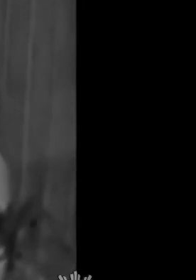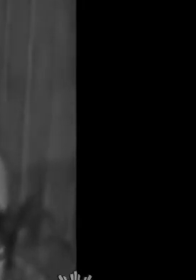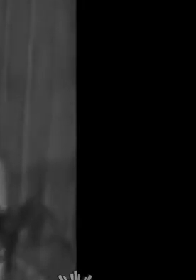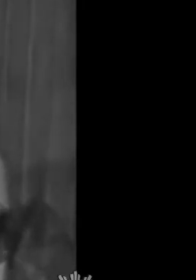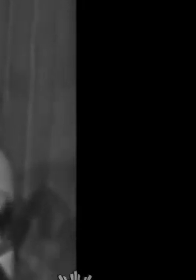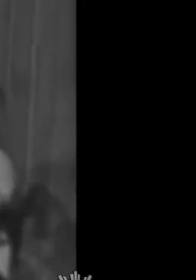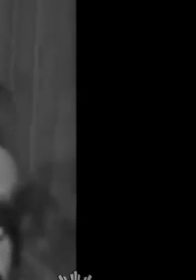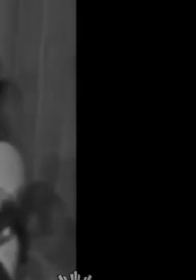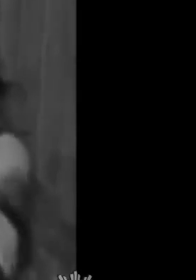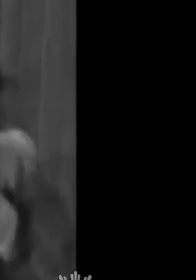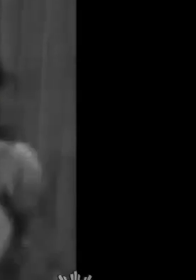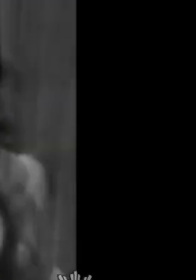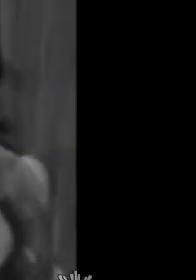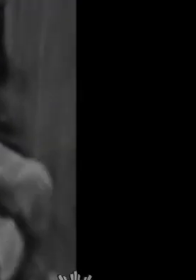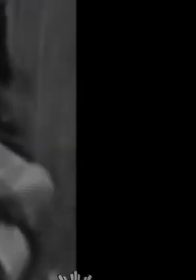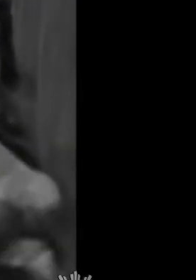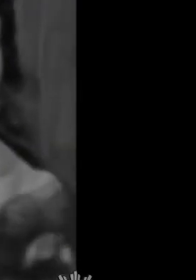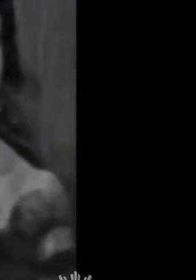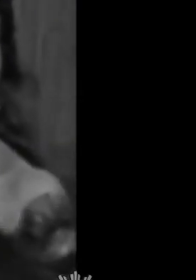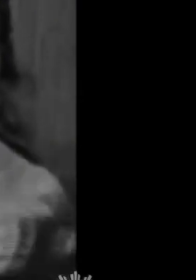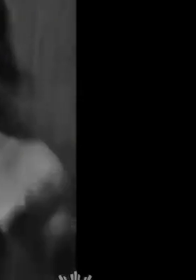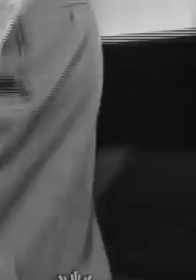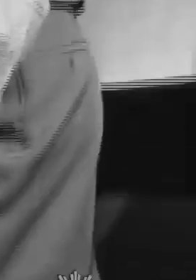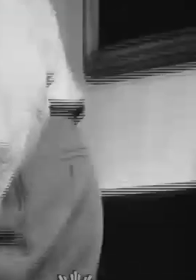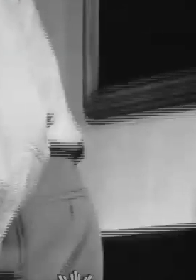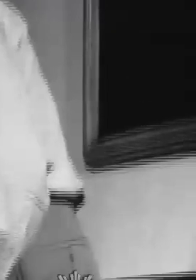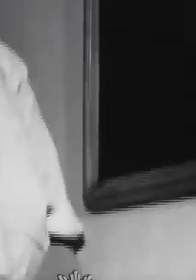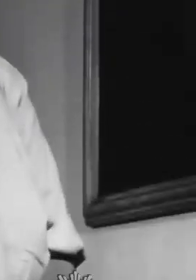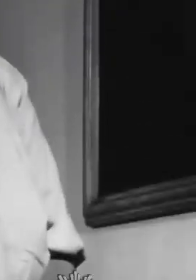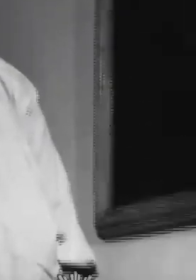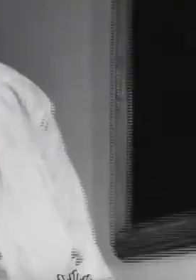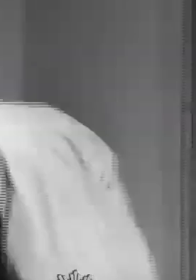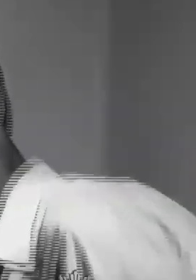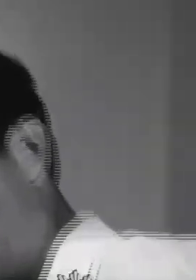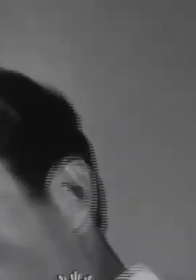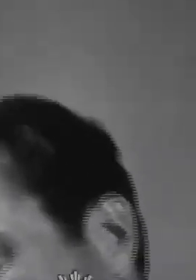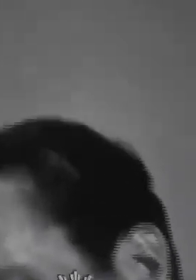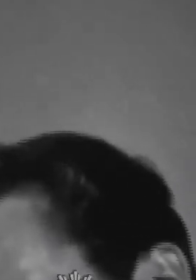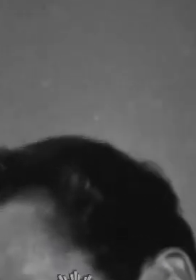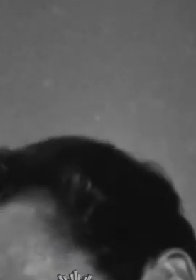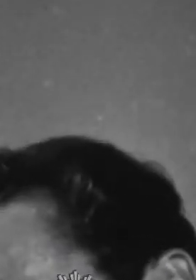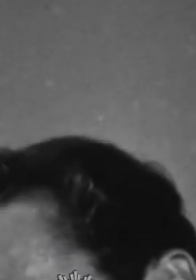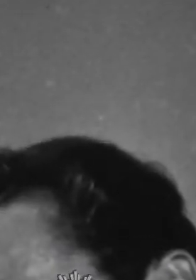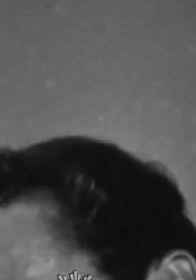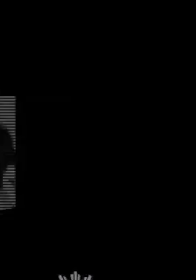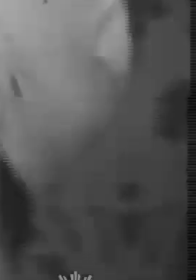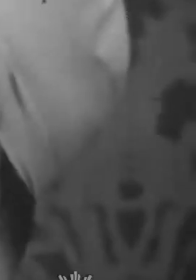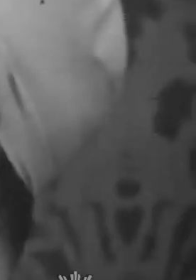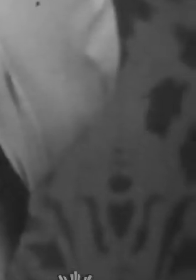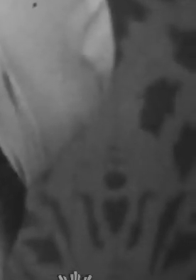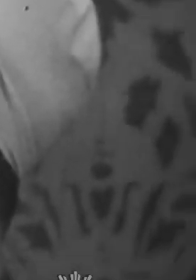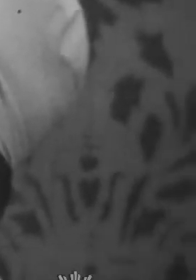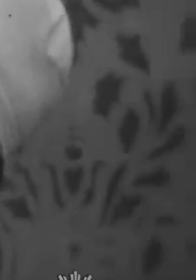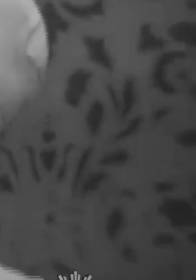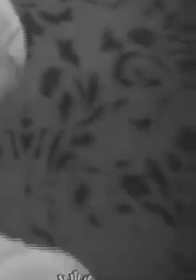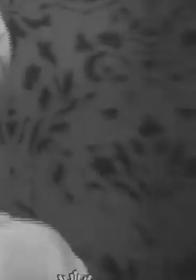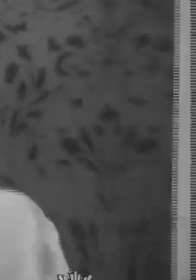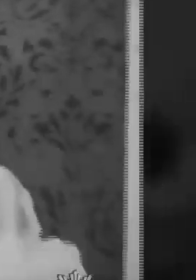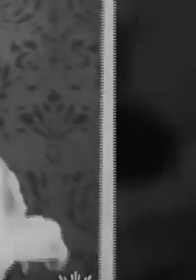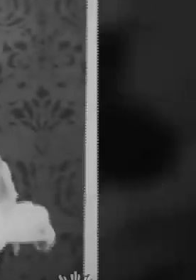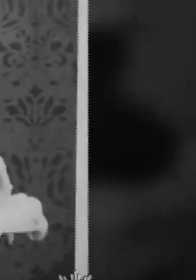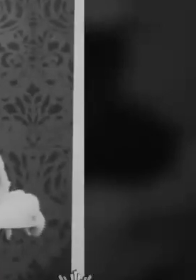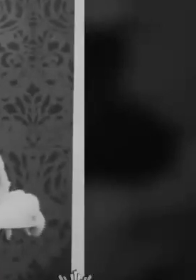One of television comedy's founding fathers, Reiner first came into our homes as a featured player on Your Show